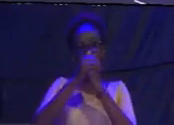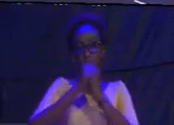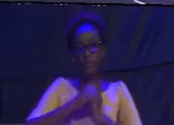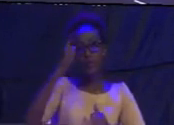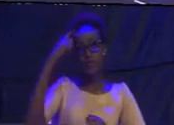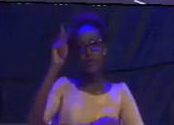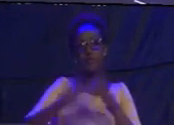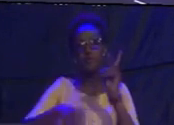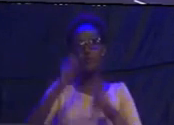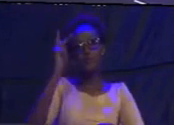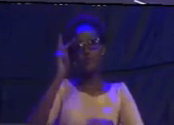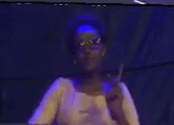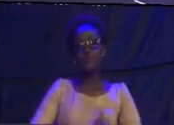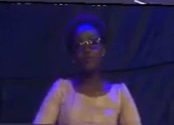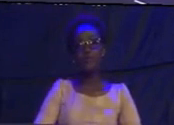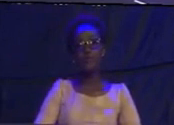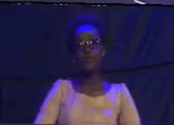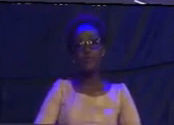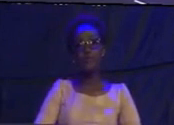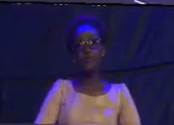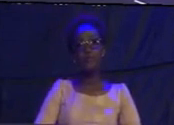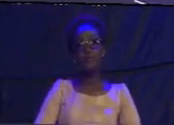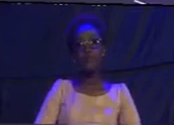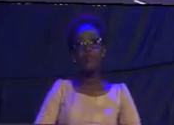Get up and sanctify the people today.